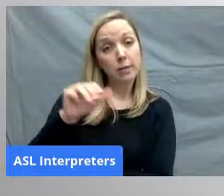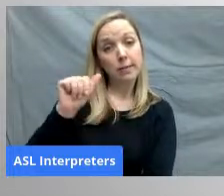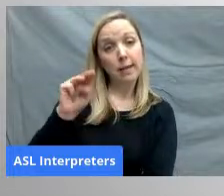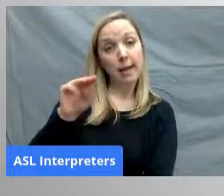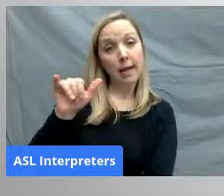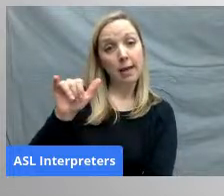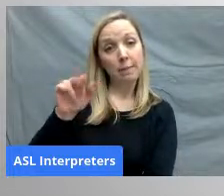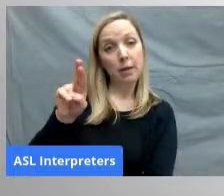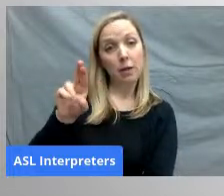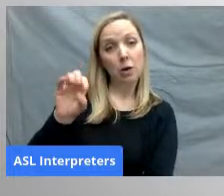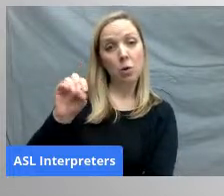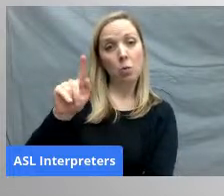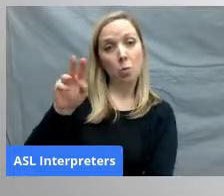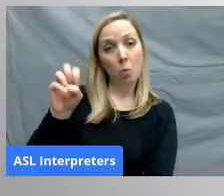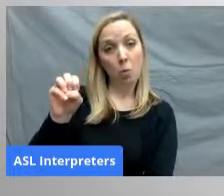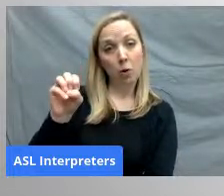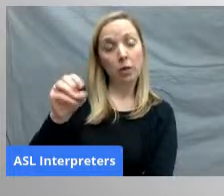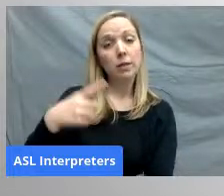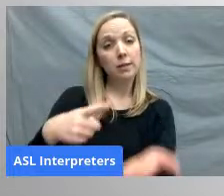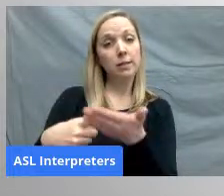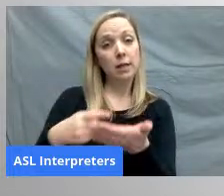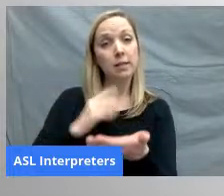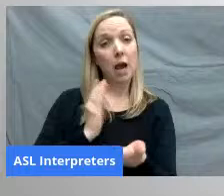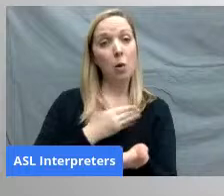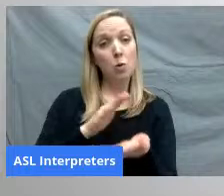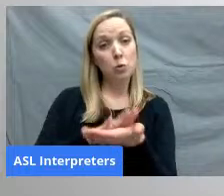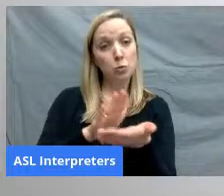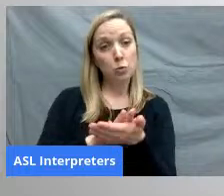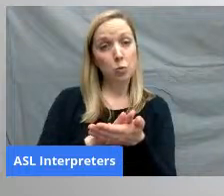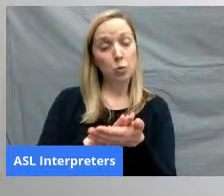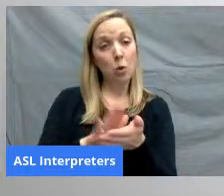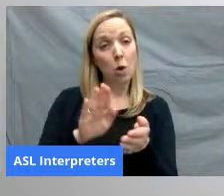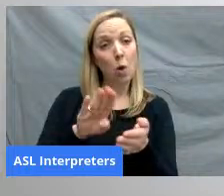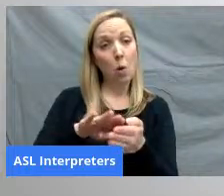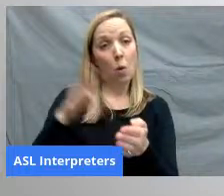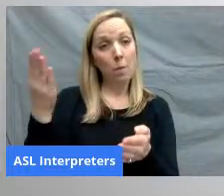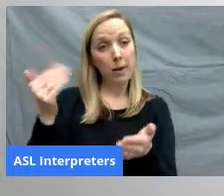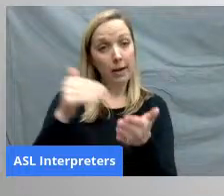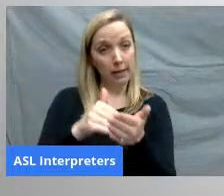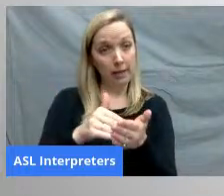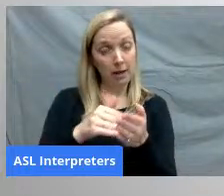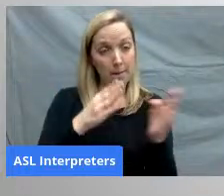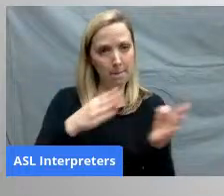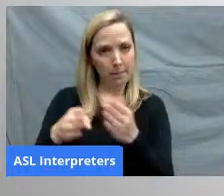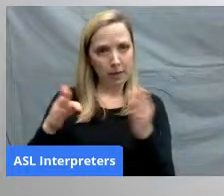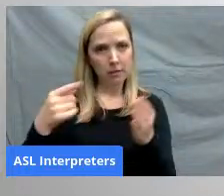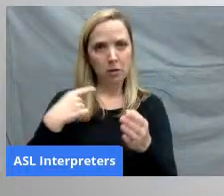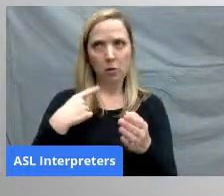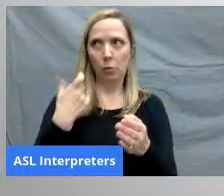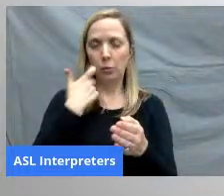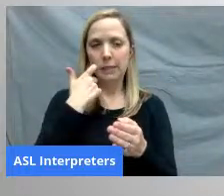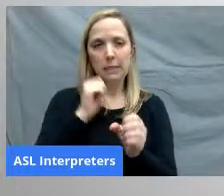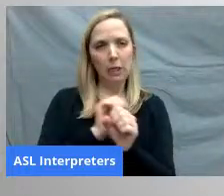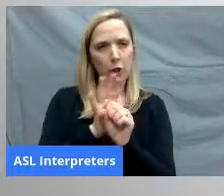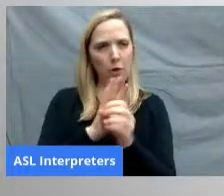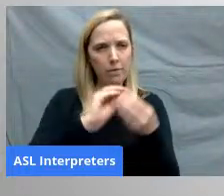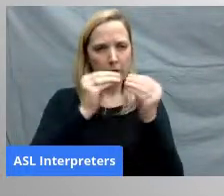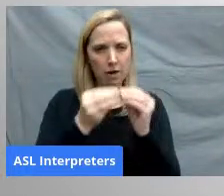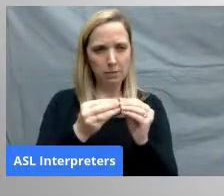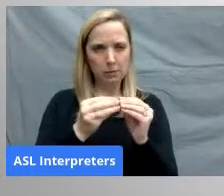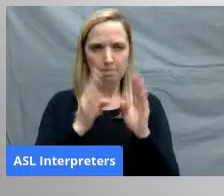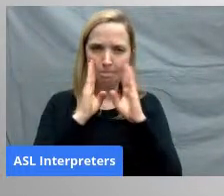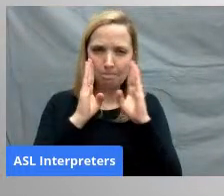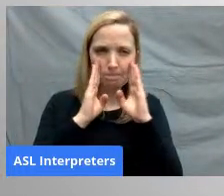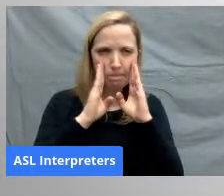school reopening plans. We have been working diligently to monitor numbers after this last spike, and we're looking at numbers